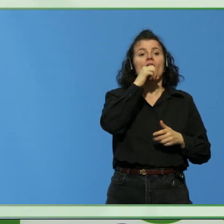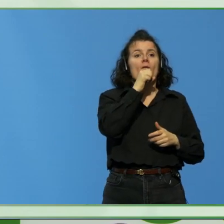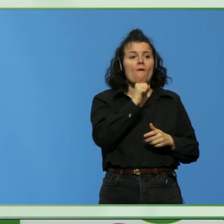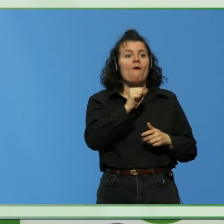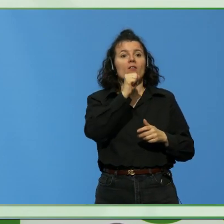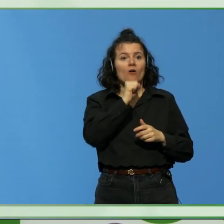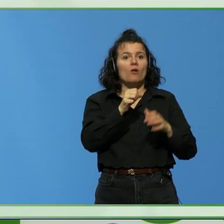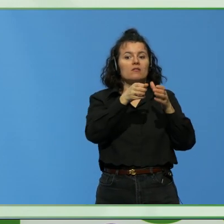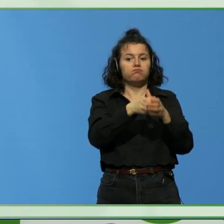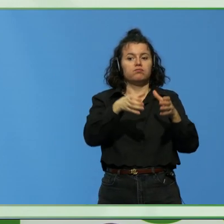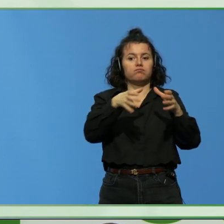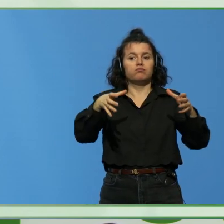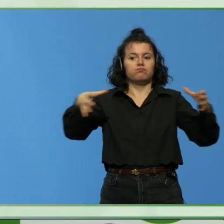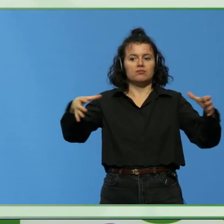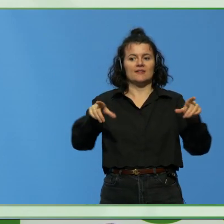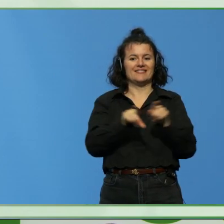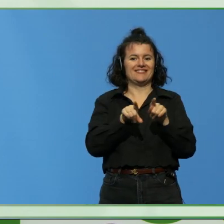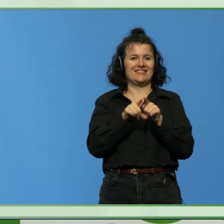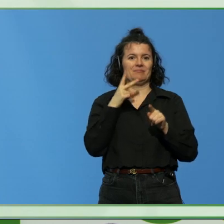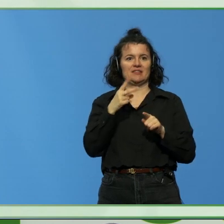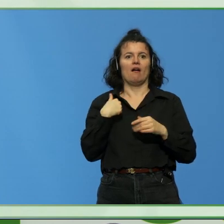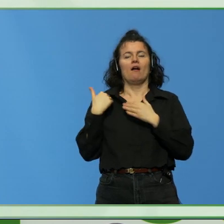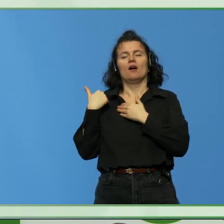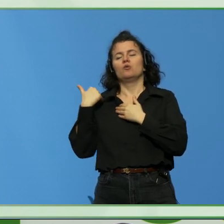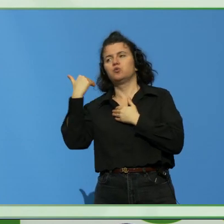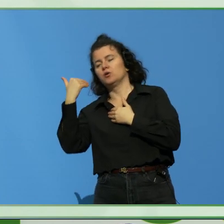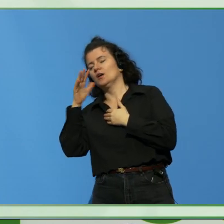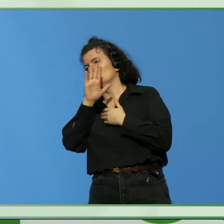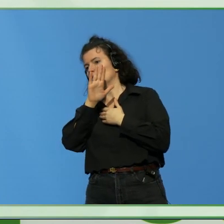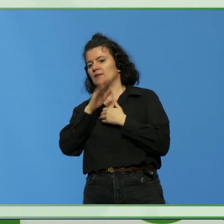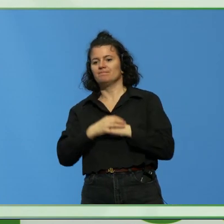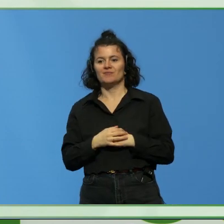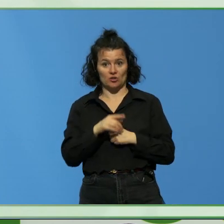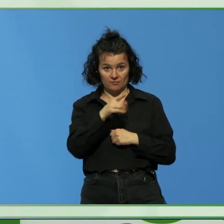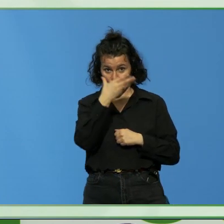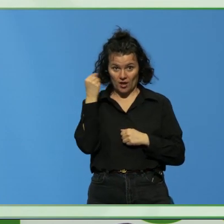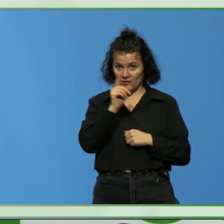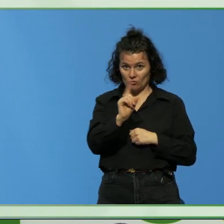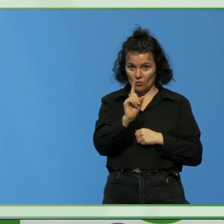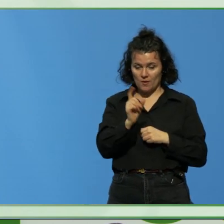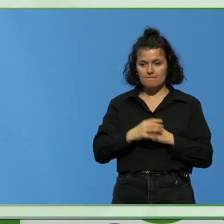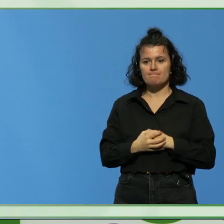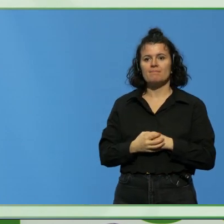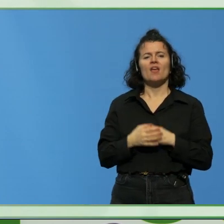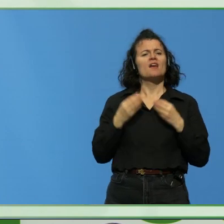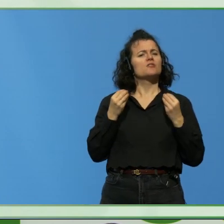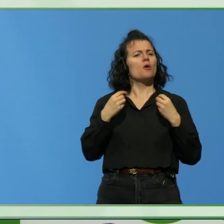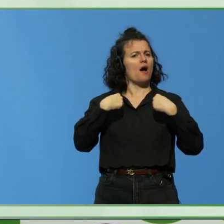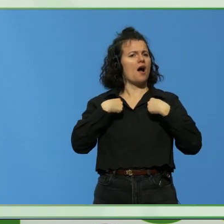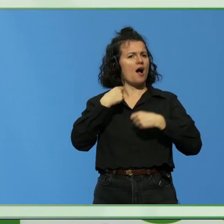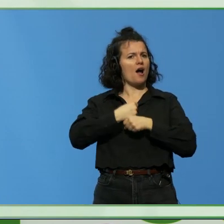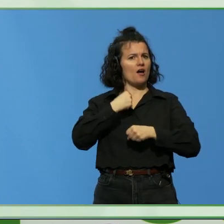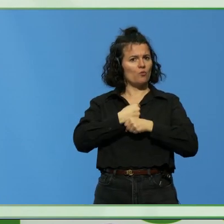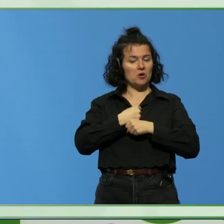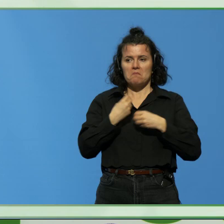is a commercial opportunity I think we shouldn't miss. So how do I bring disability inclusion into my other